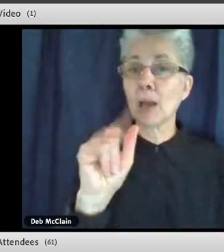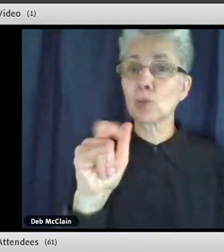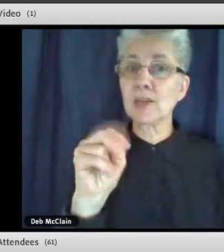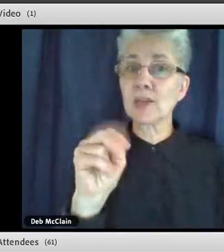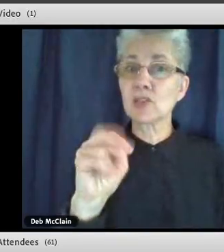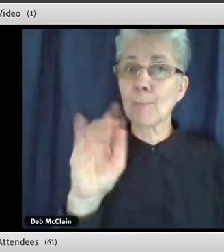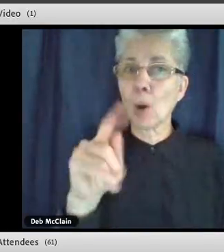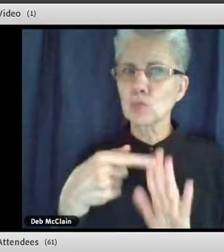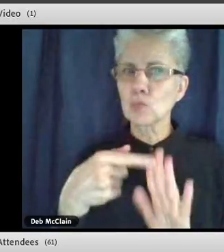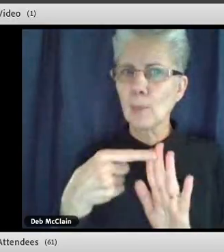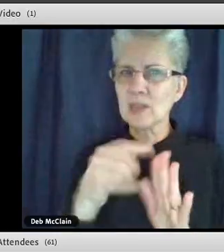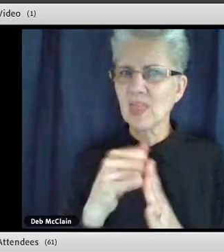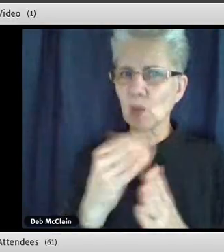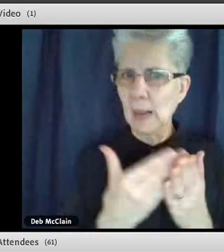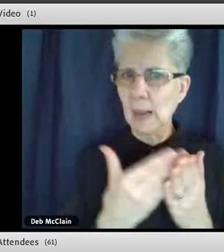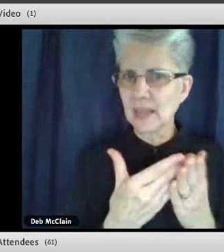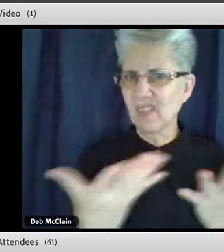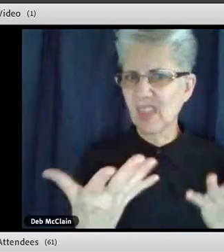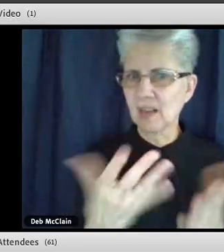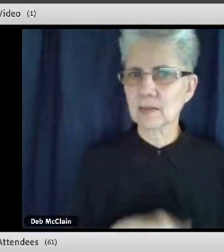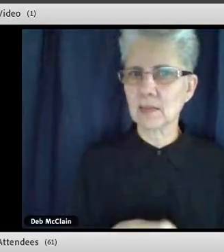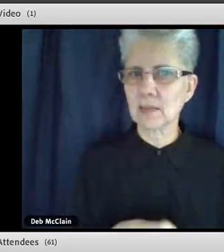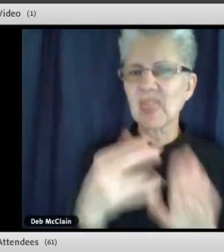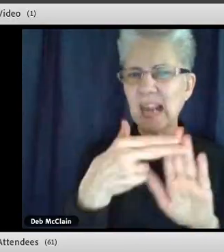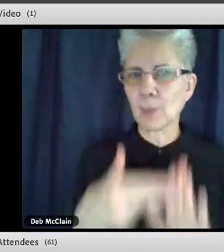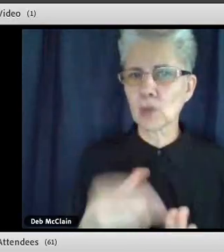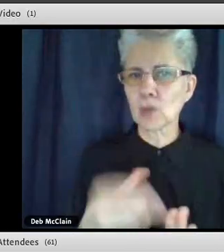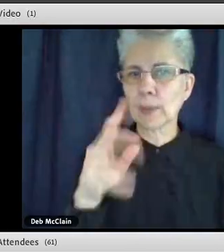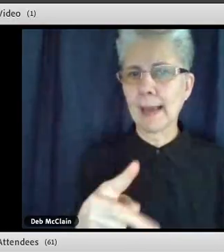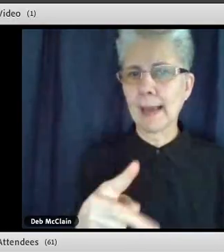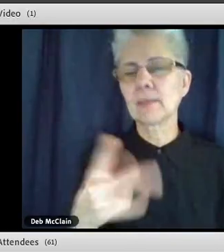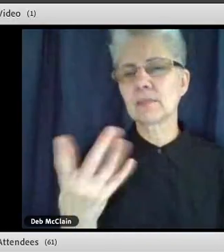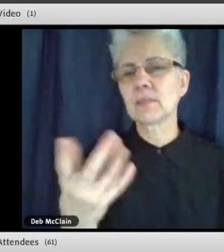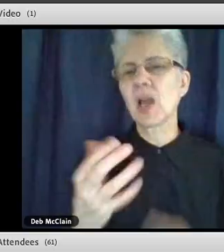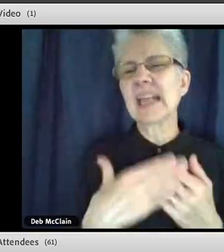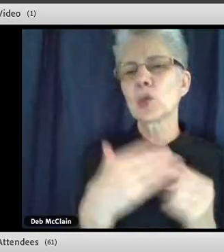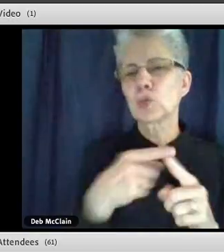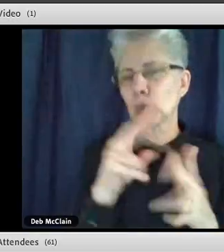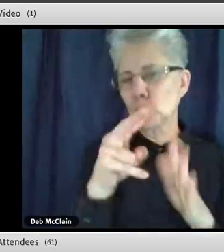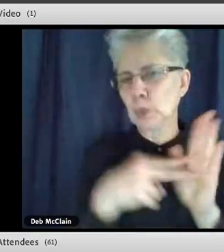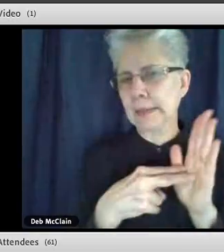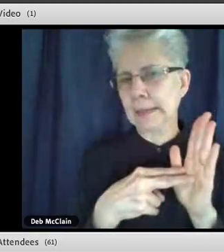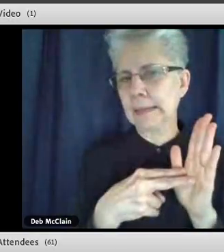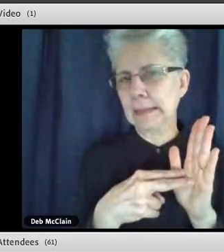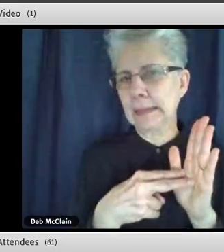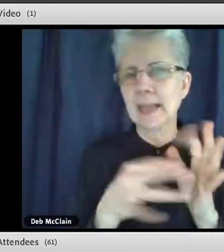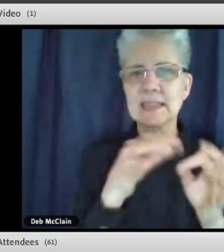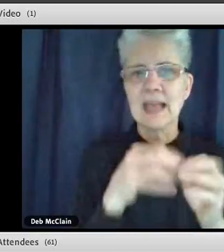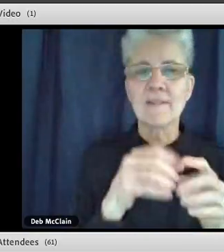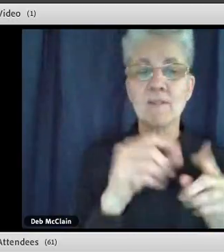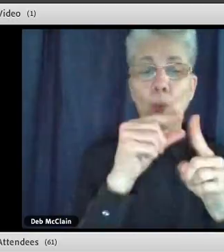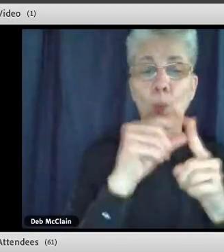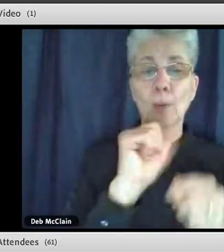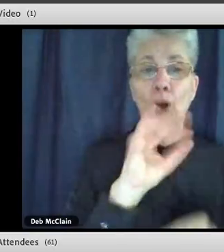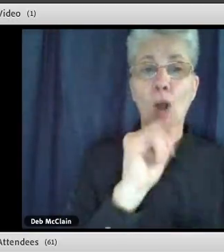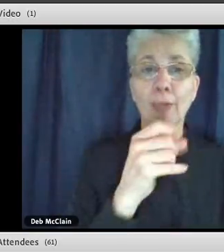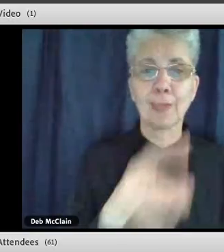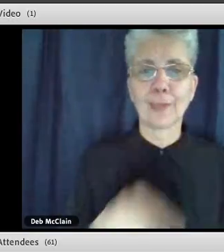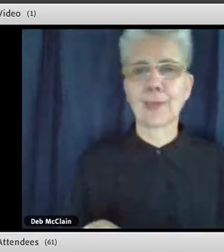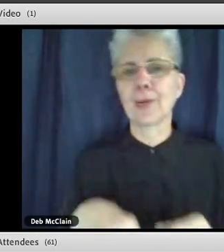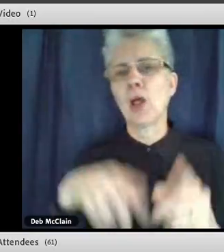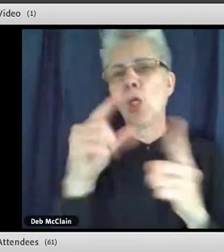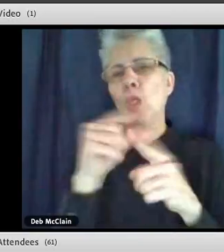those element names, those labels. Okay, so it makes it much easier to put a lot more information on cards because we